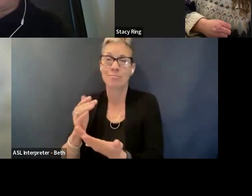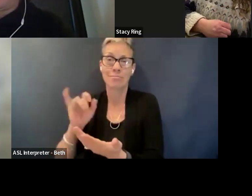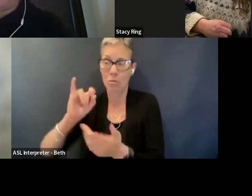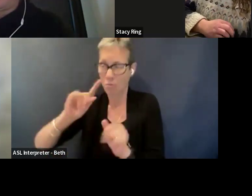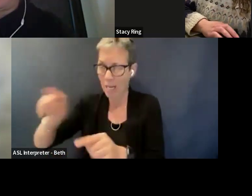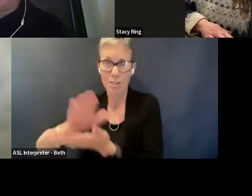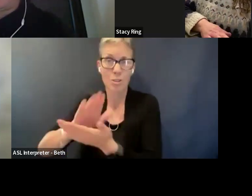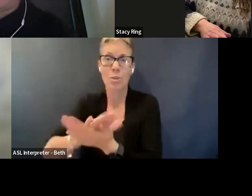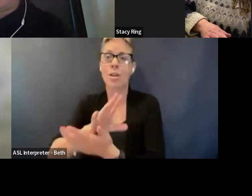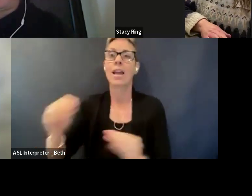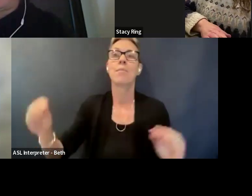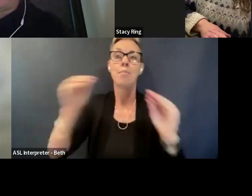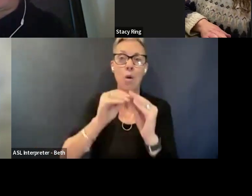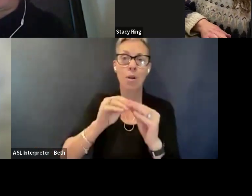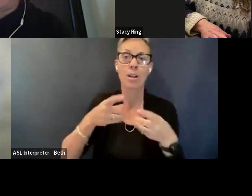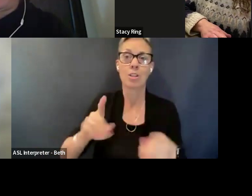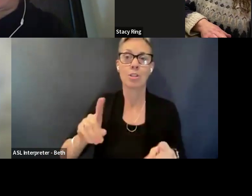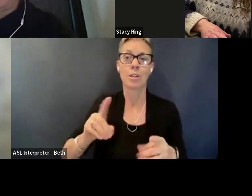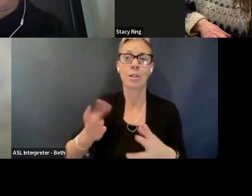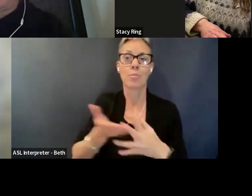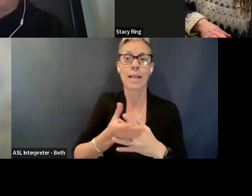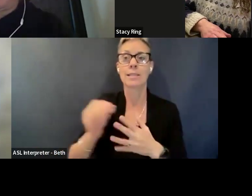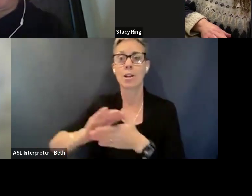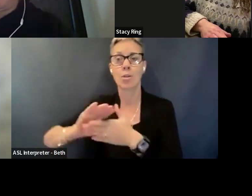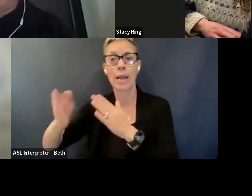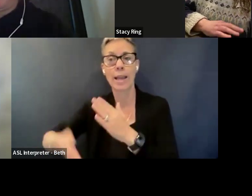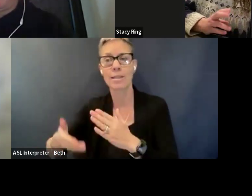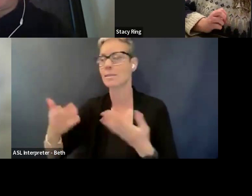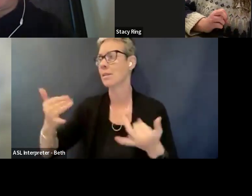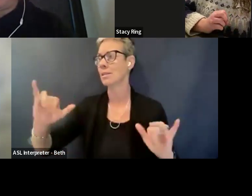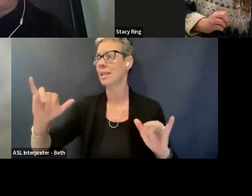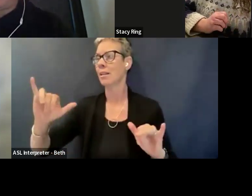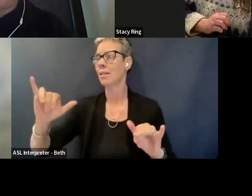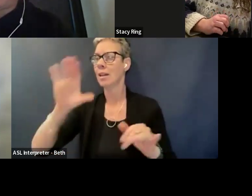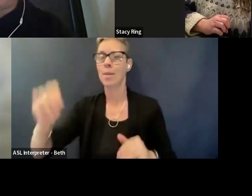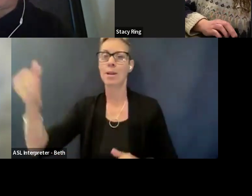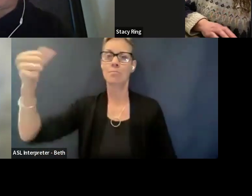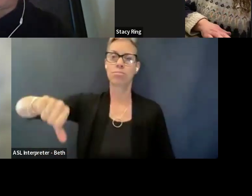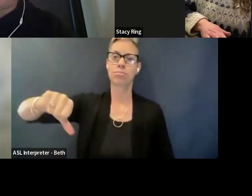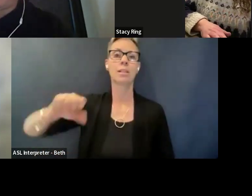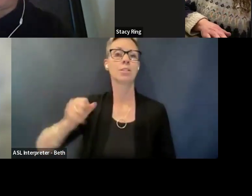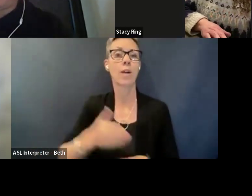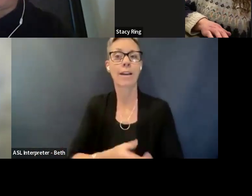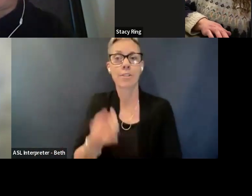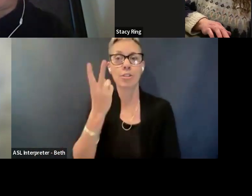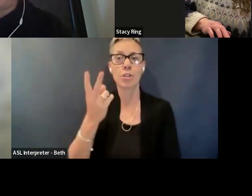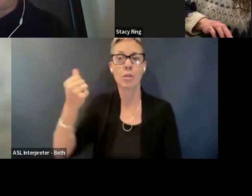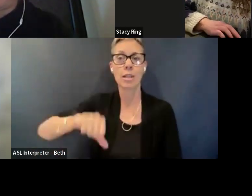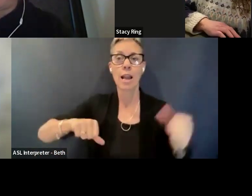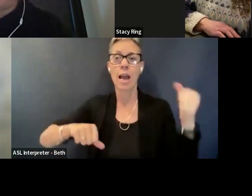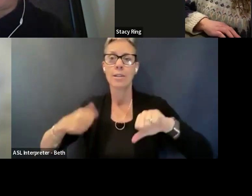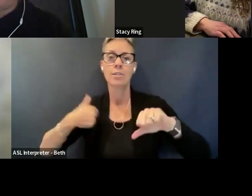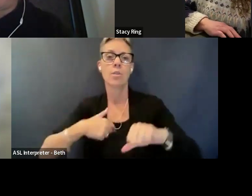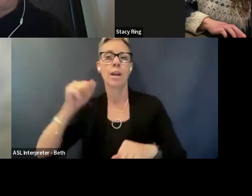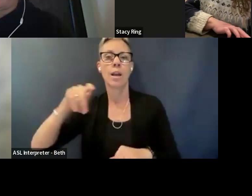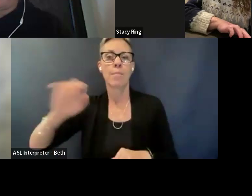weekends and school breaks. And they still denied us. So after 2 denials, we had to appeal to the administrative law